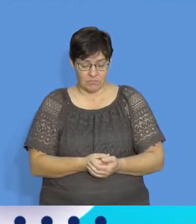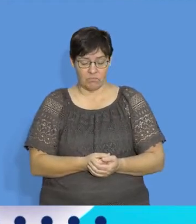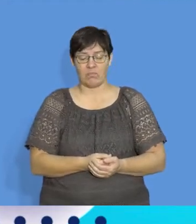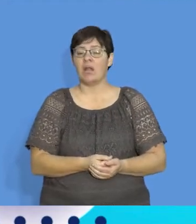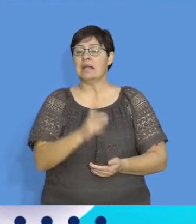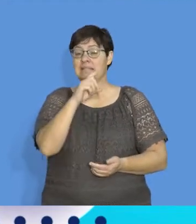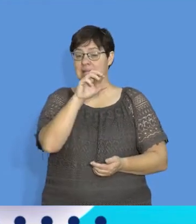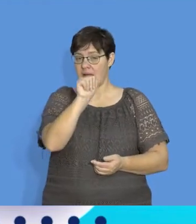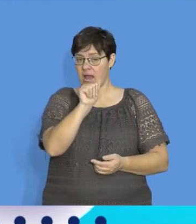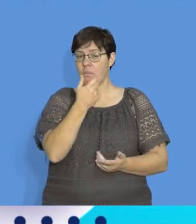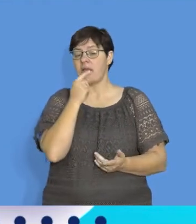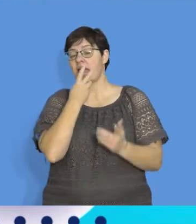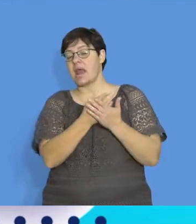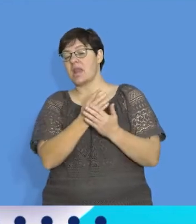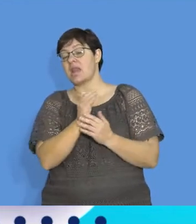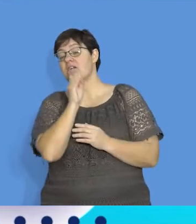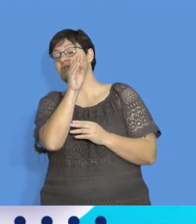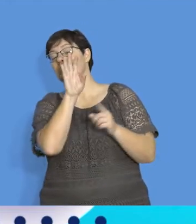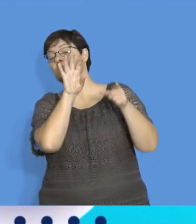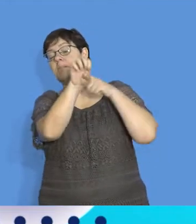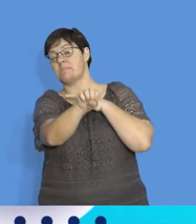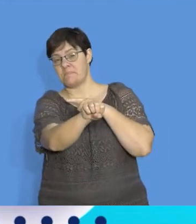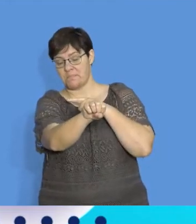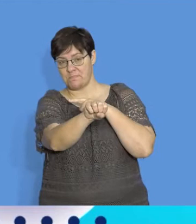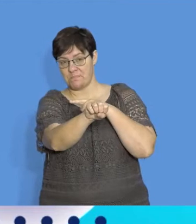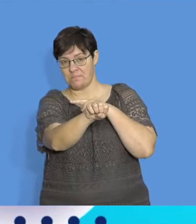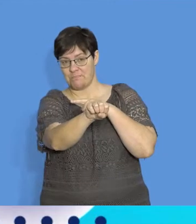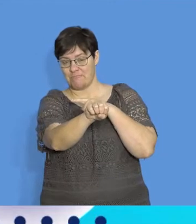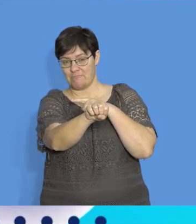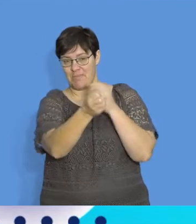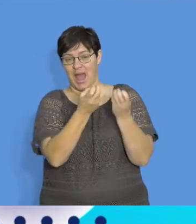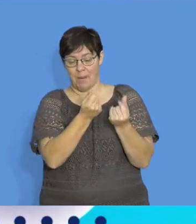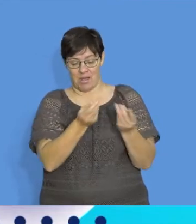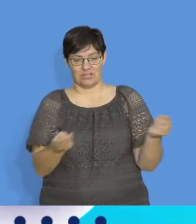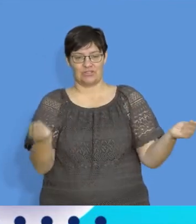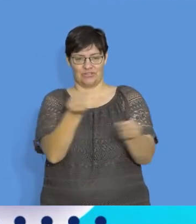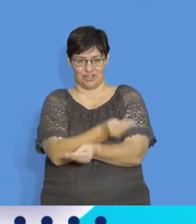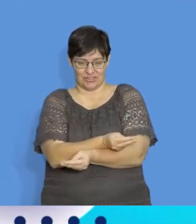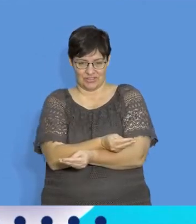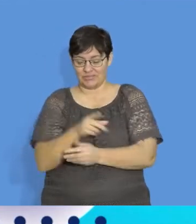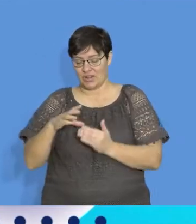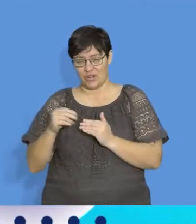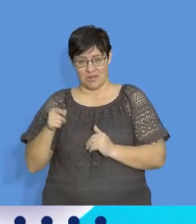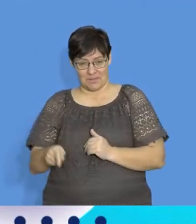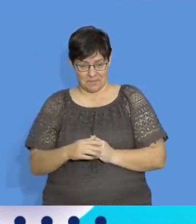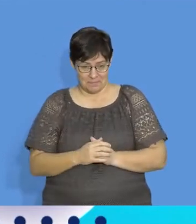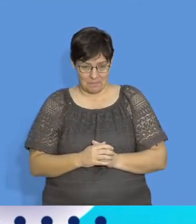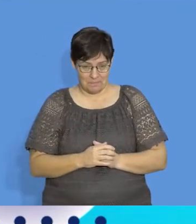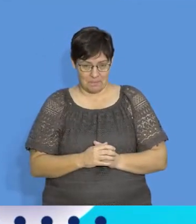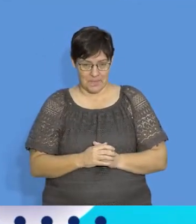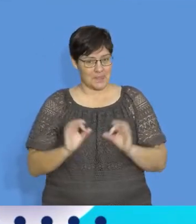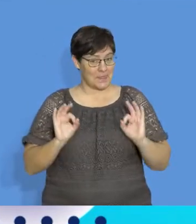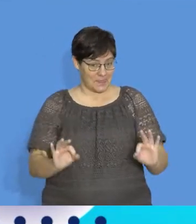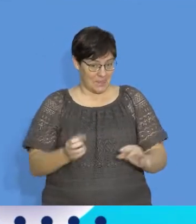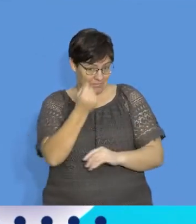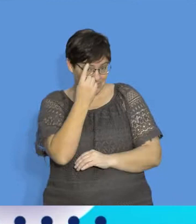data to predict the exchange rate in future for the rand against the dollar. Okay, fantastic. I